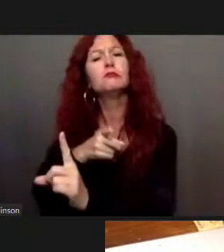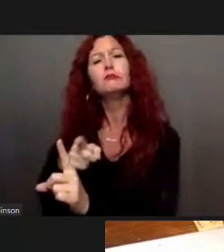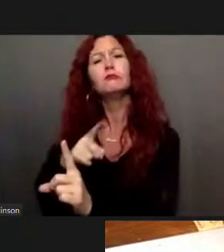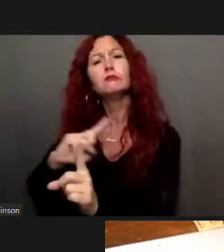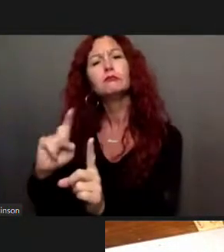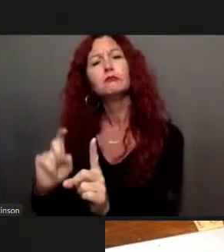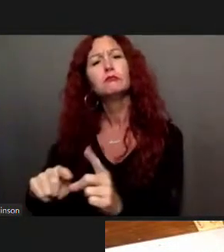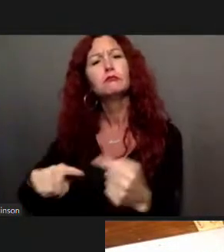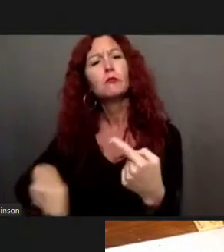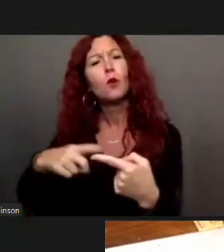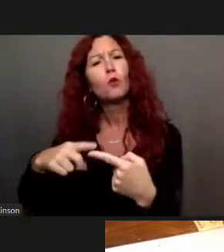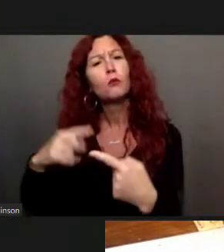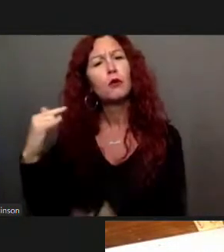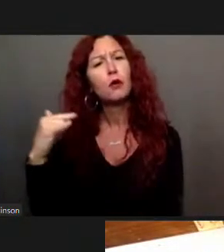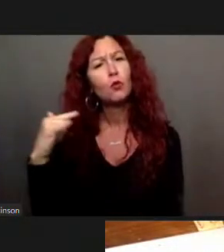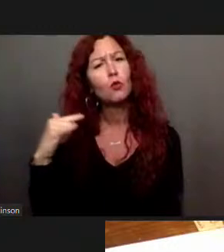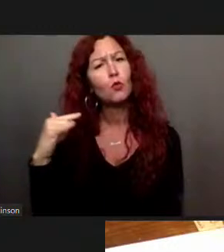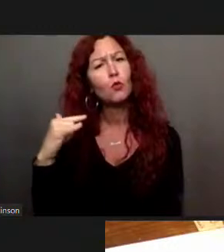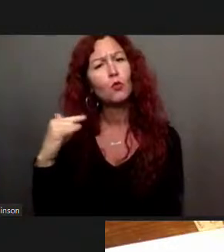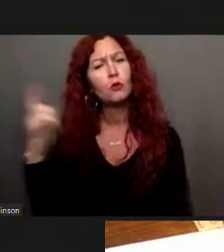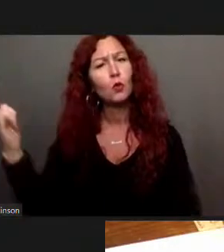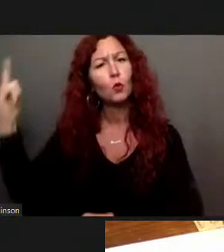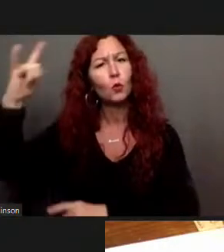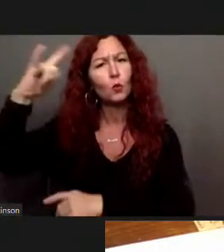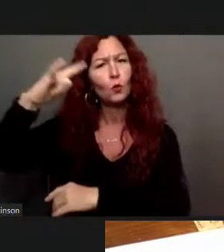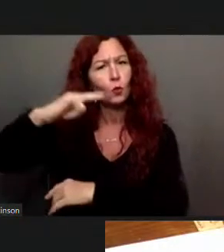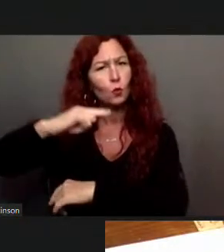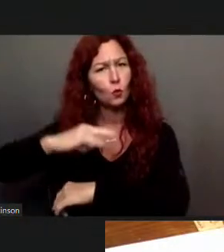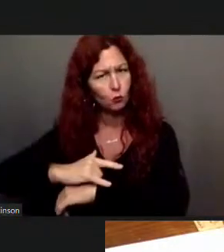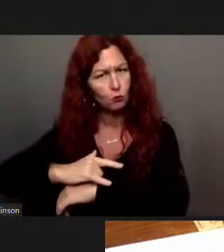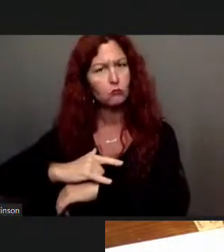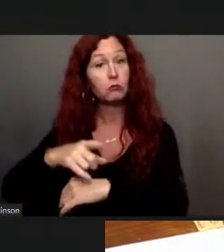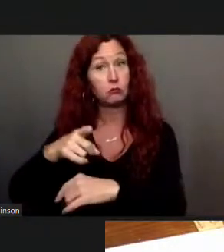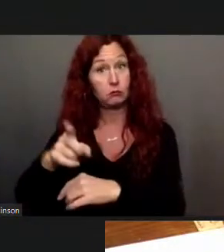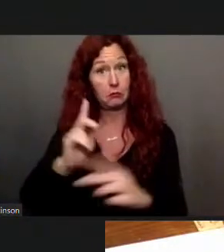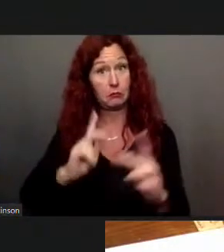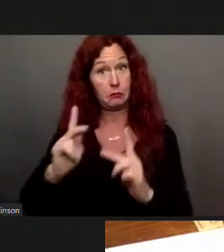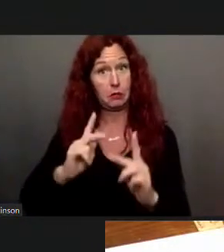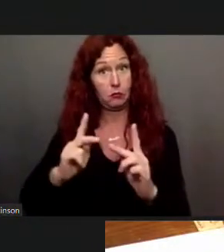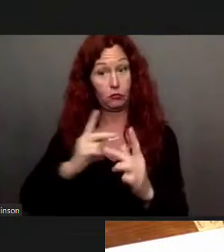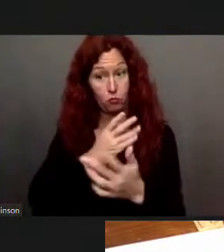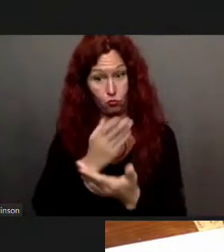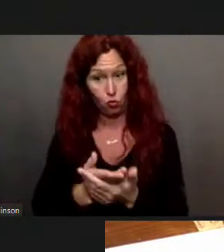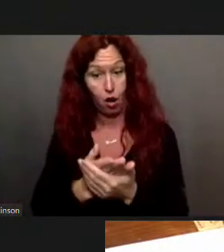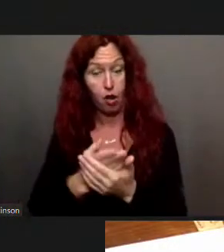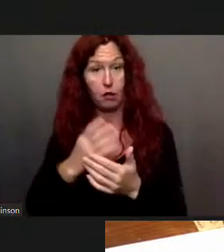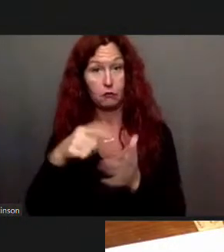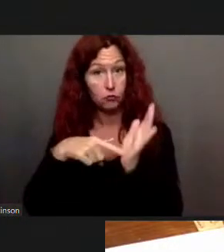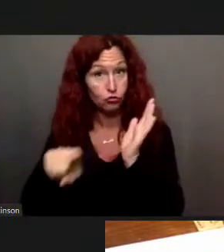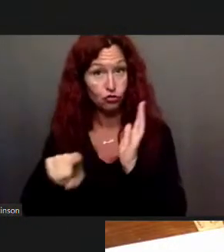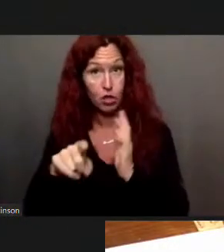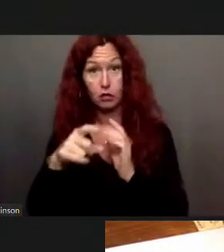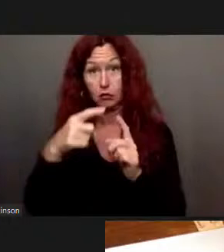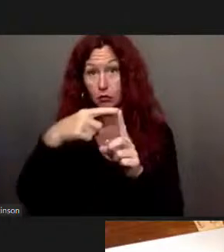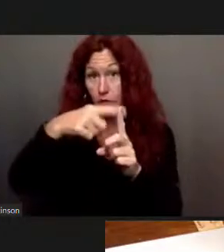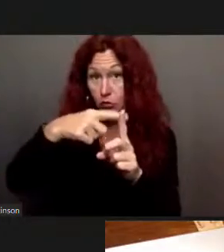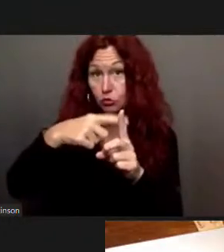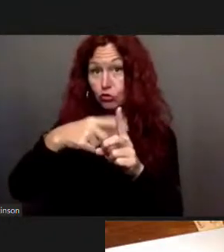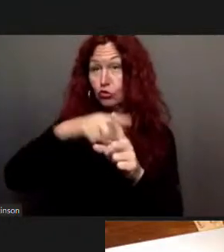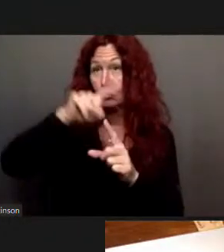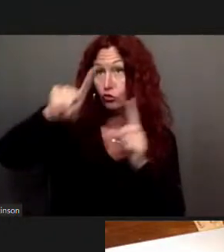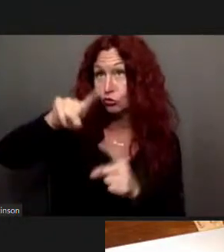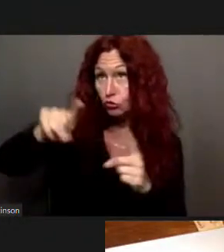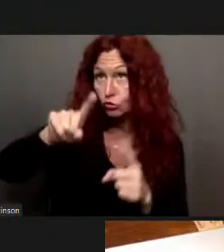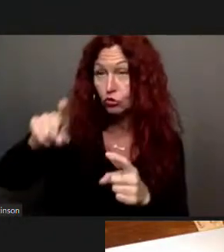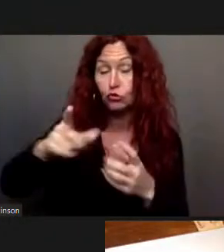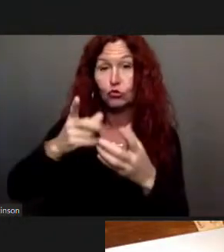the tri-state area. We were curious your thoughts if they should also now be screening from other states that are seeing surges like ours,